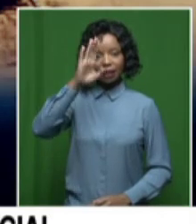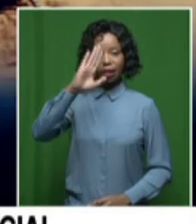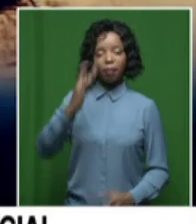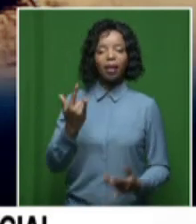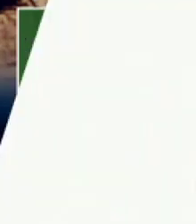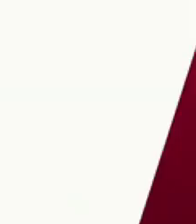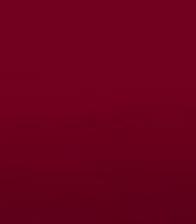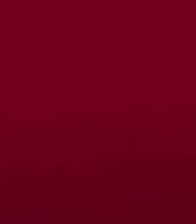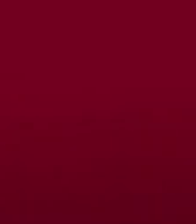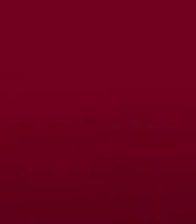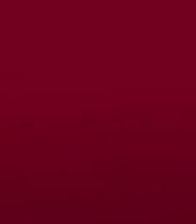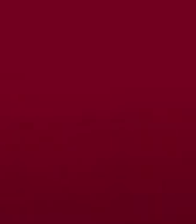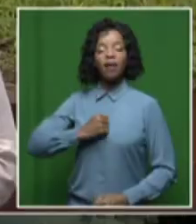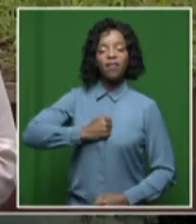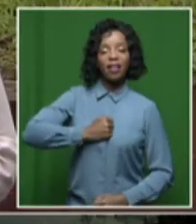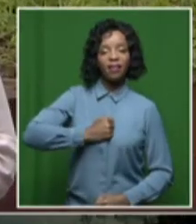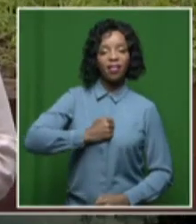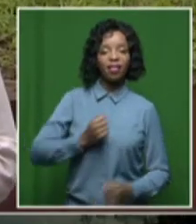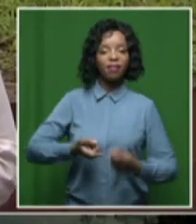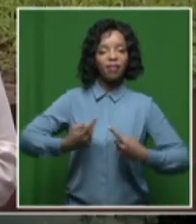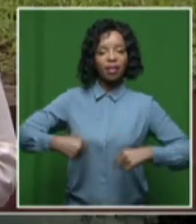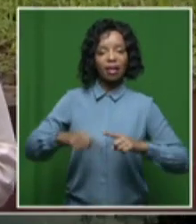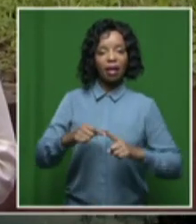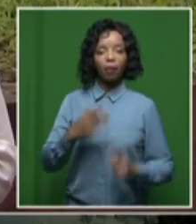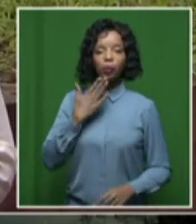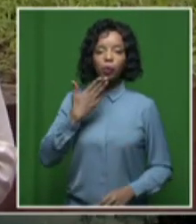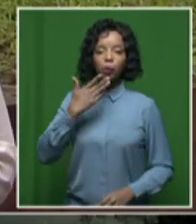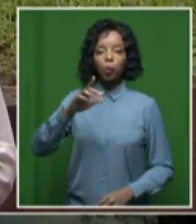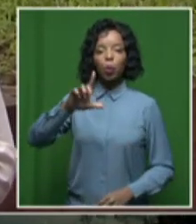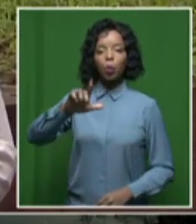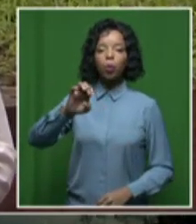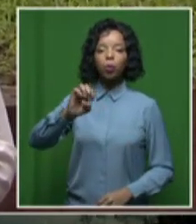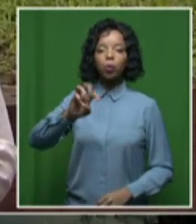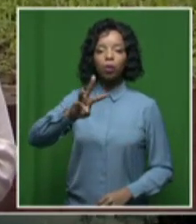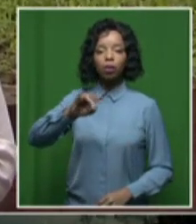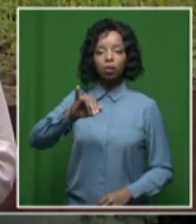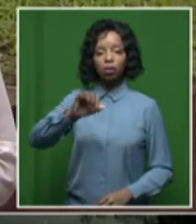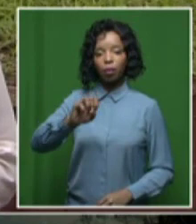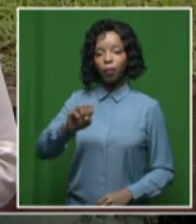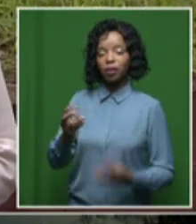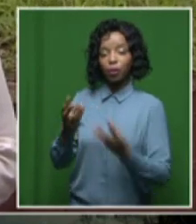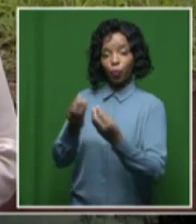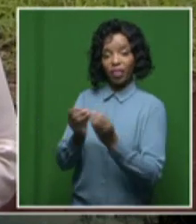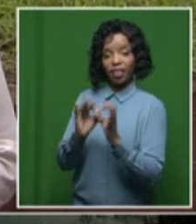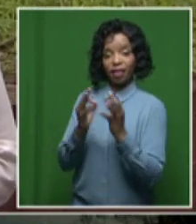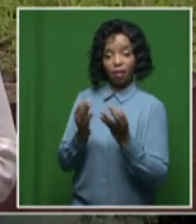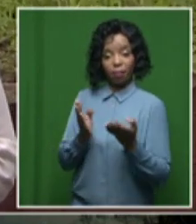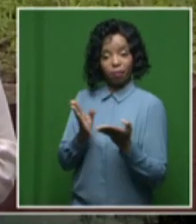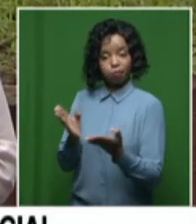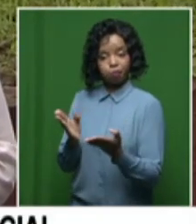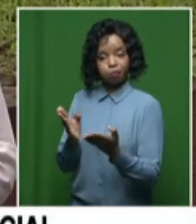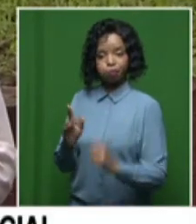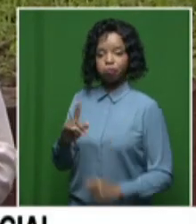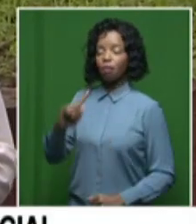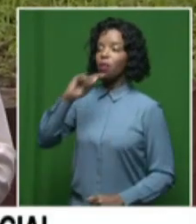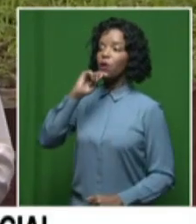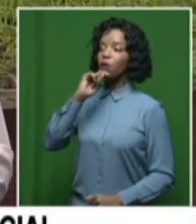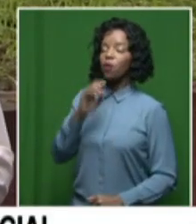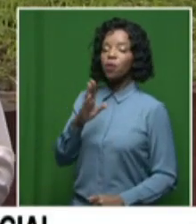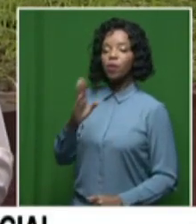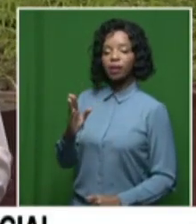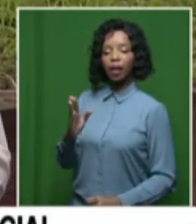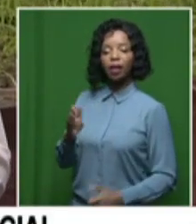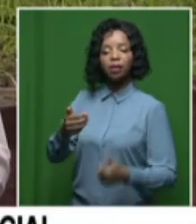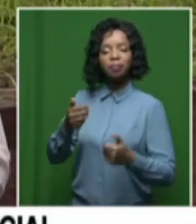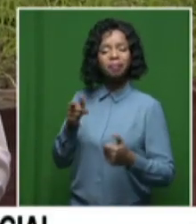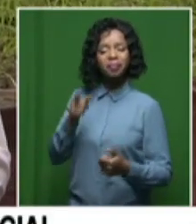Lewis, who is with the family. Chriselda, good morning. Grim news to wake up to once more, and the